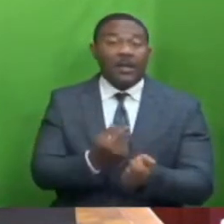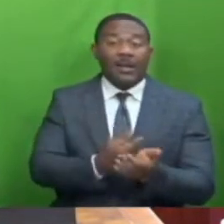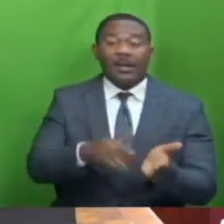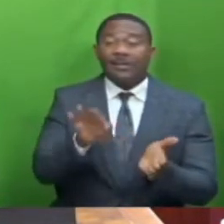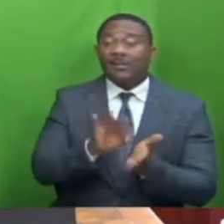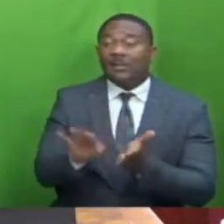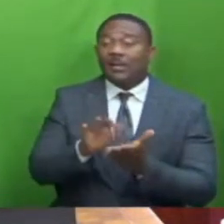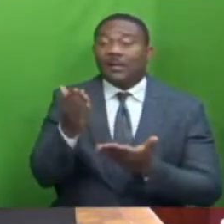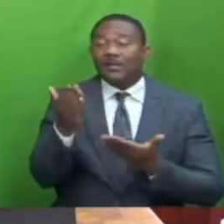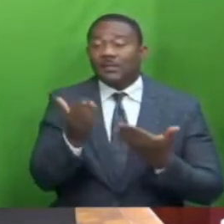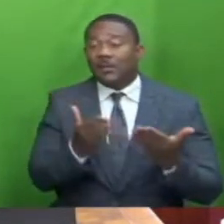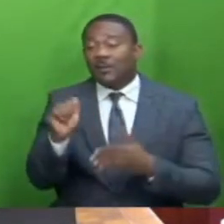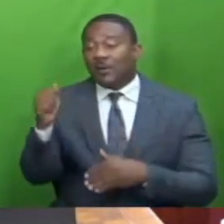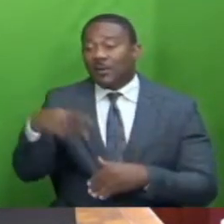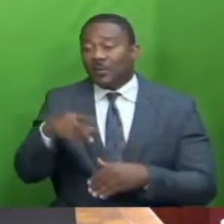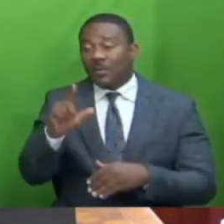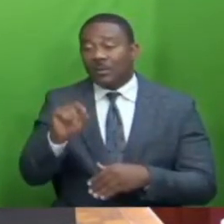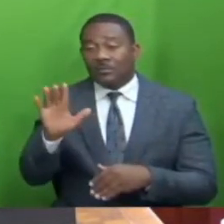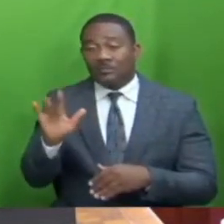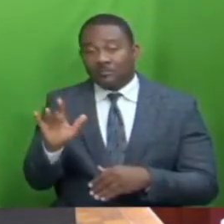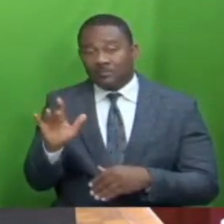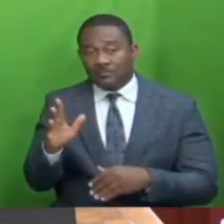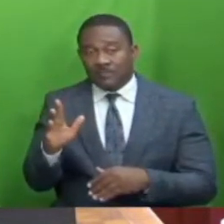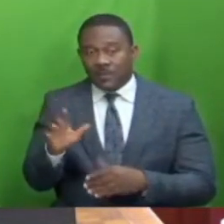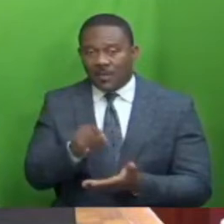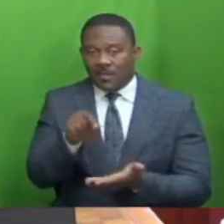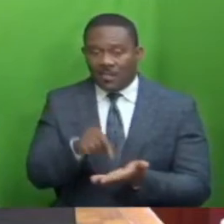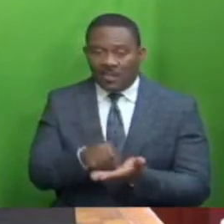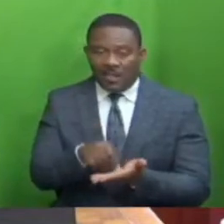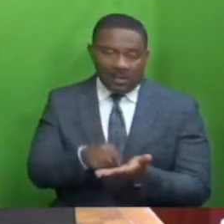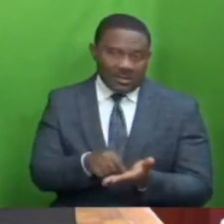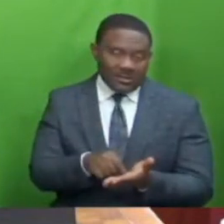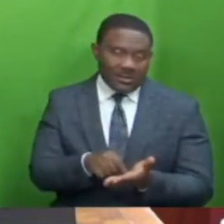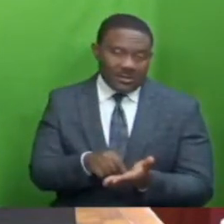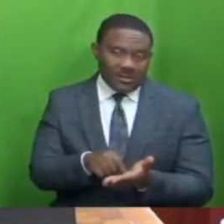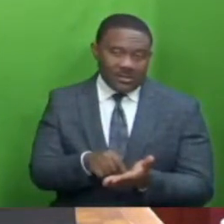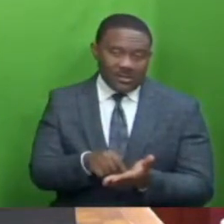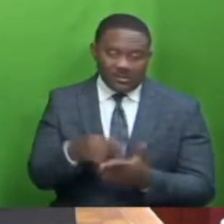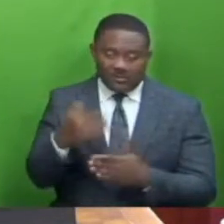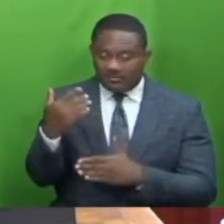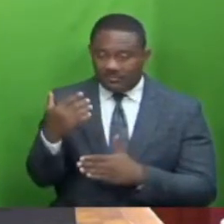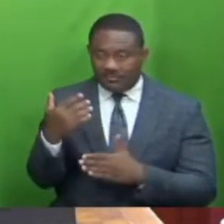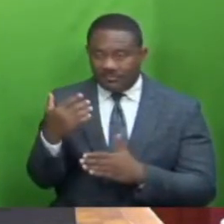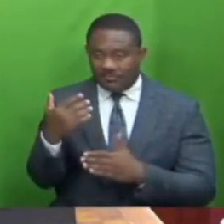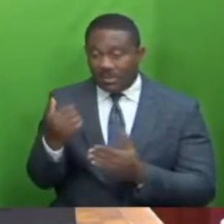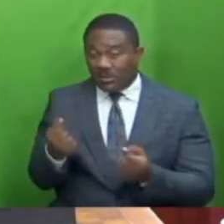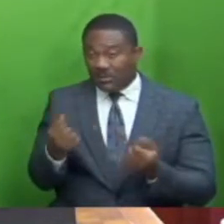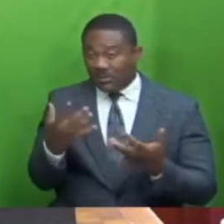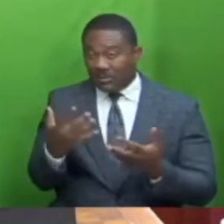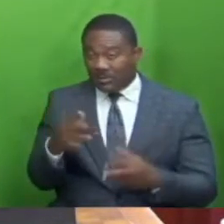April 2023, the debt to GDP ratio as at end 2022 stood at